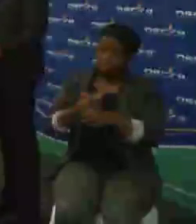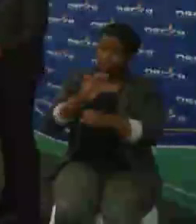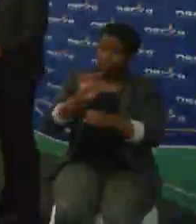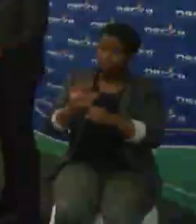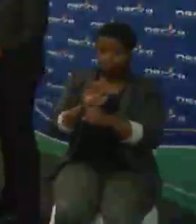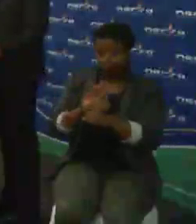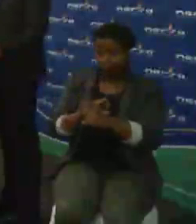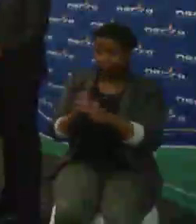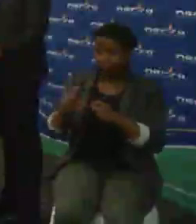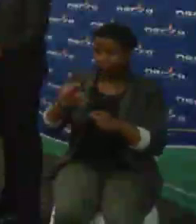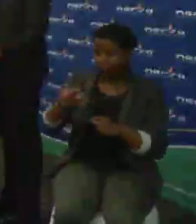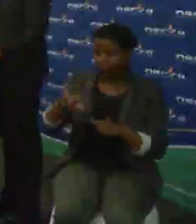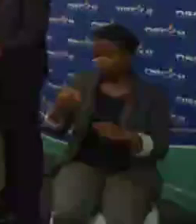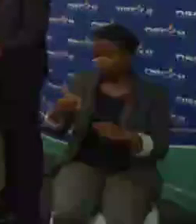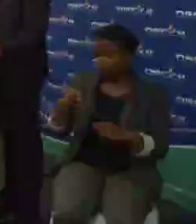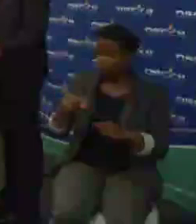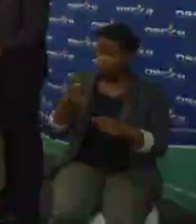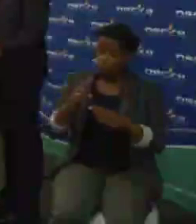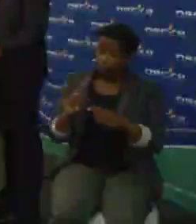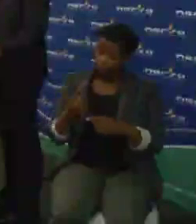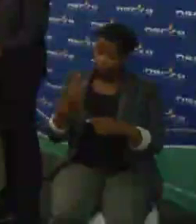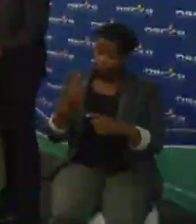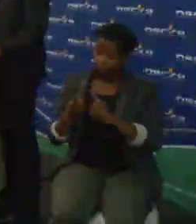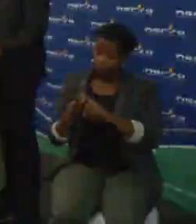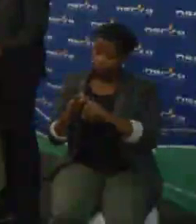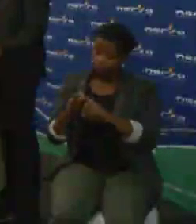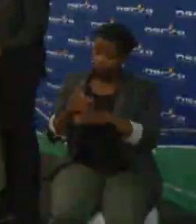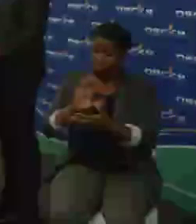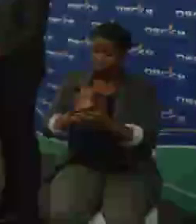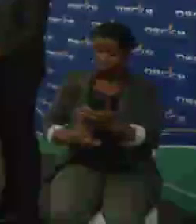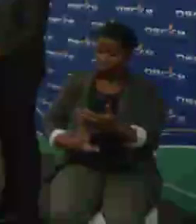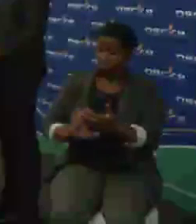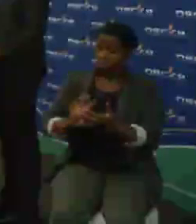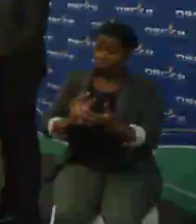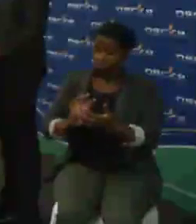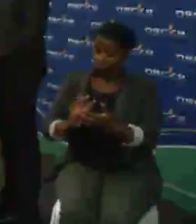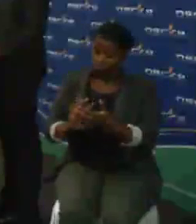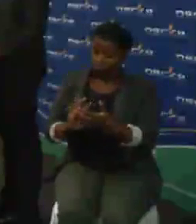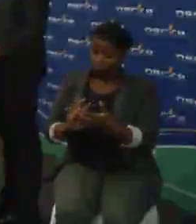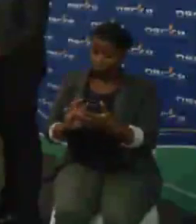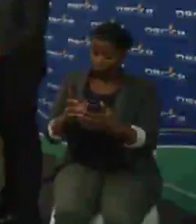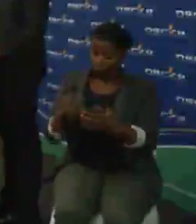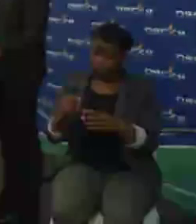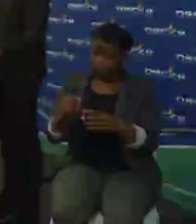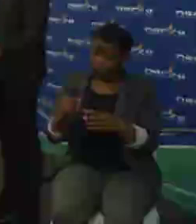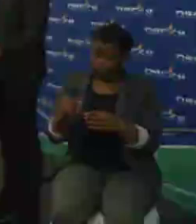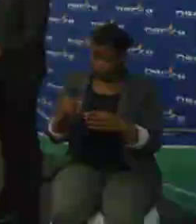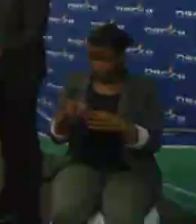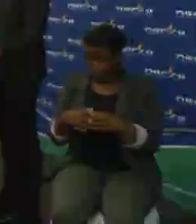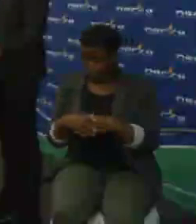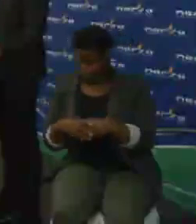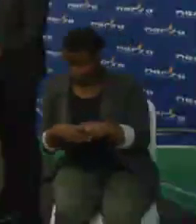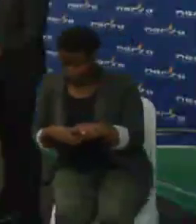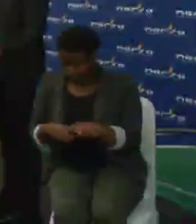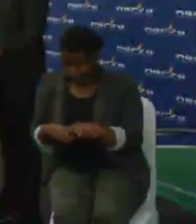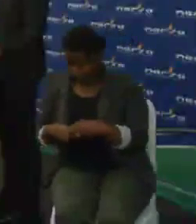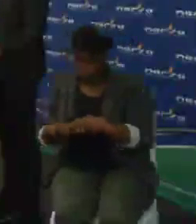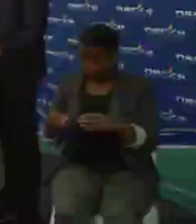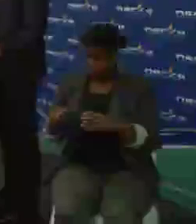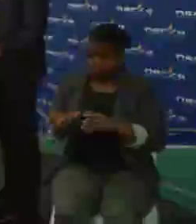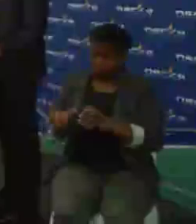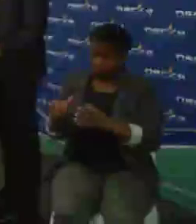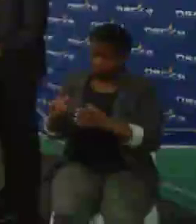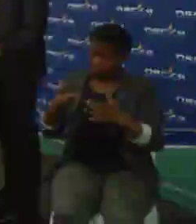very shortly, but in the first instance, a short summary of our arguments might be called for. It goes without saying that Sakeli's members are